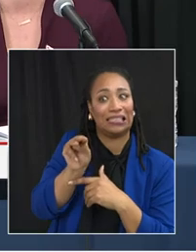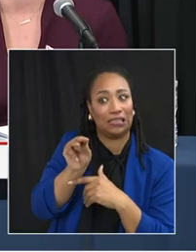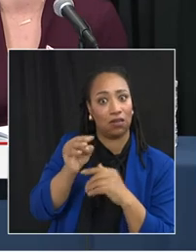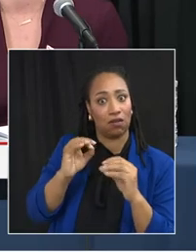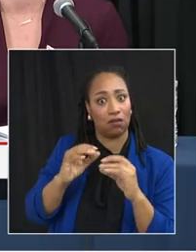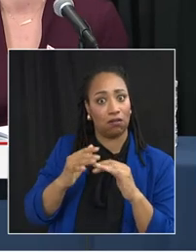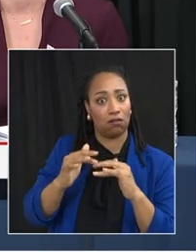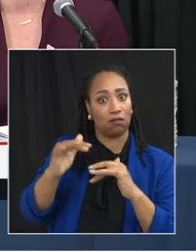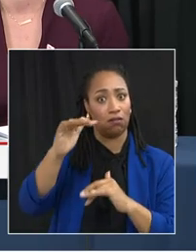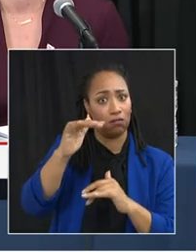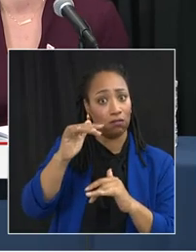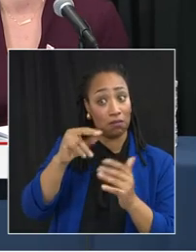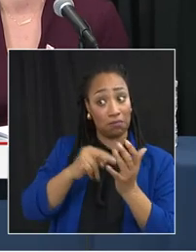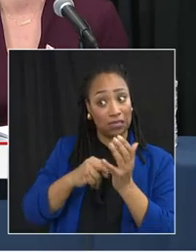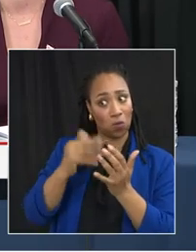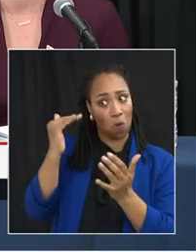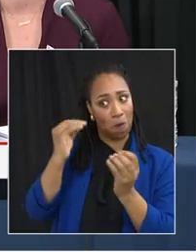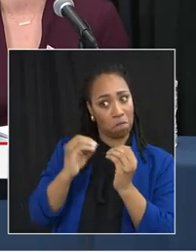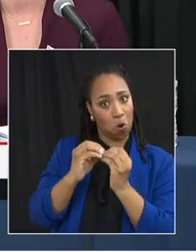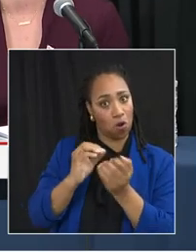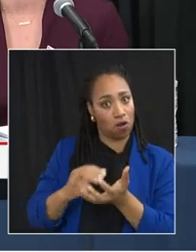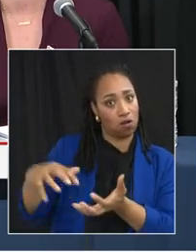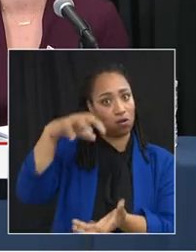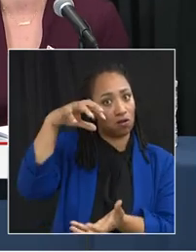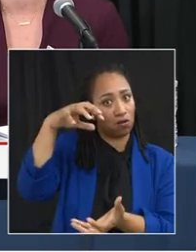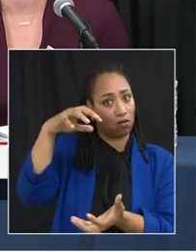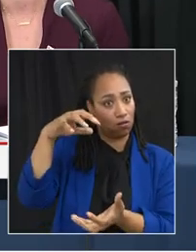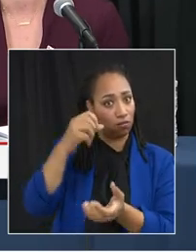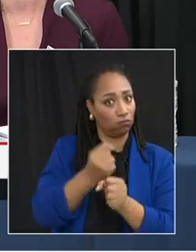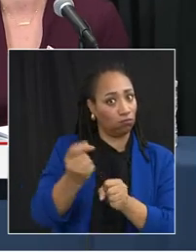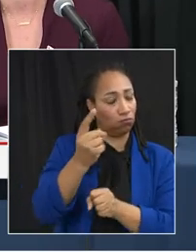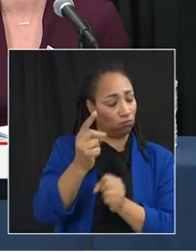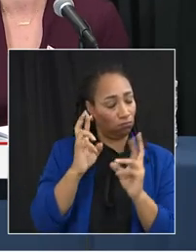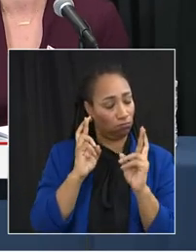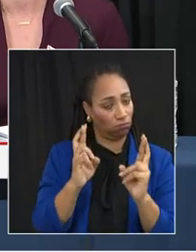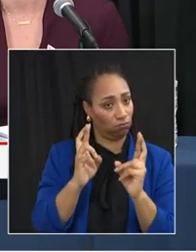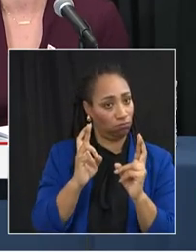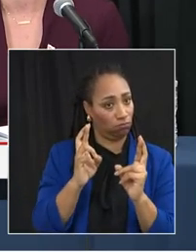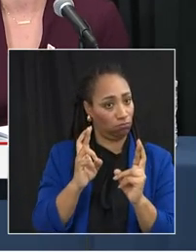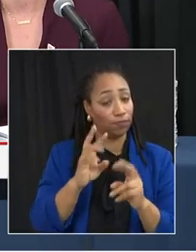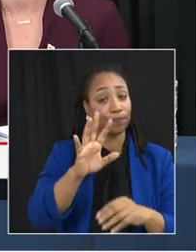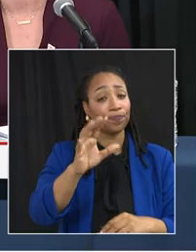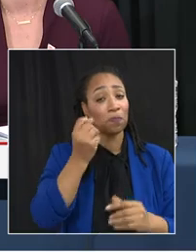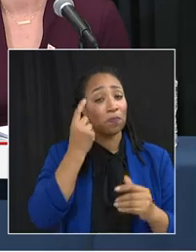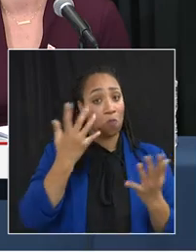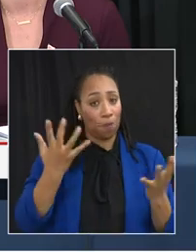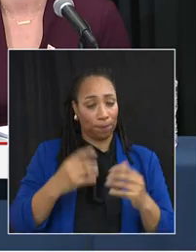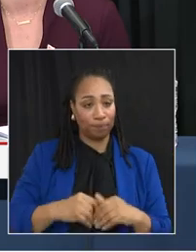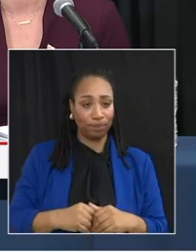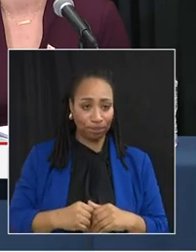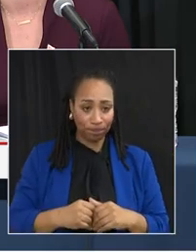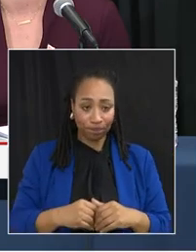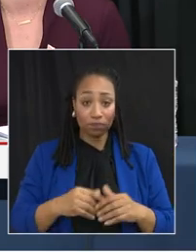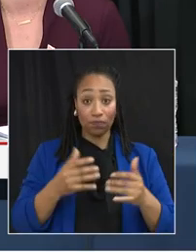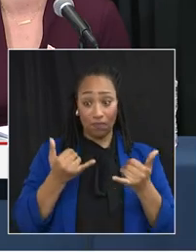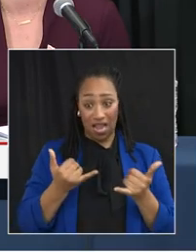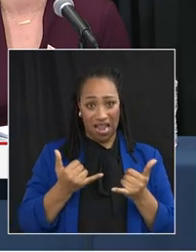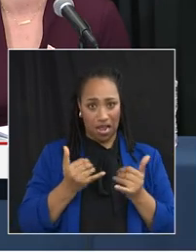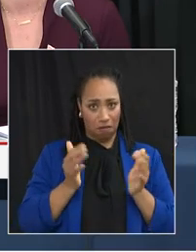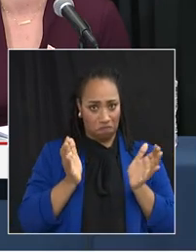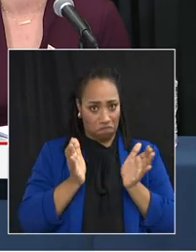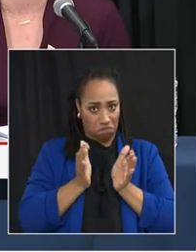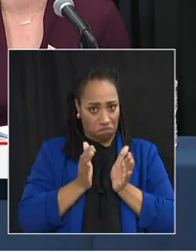there as well. But my point is we have less money and more people want the